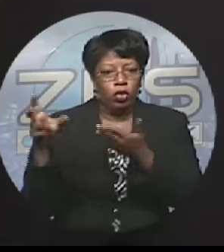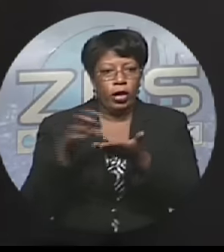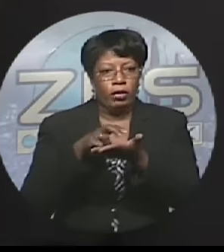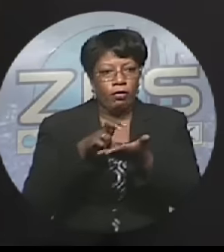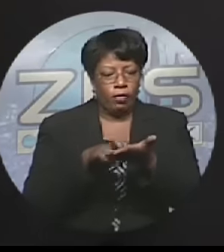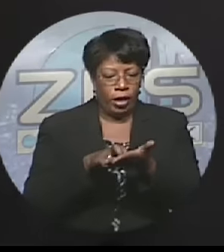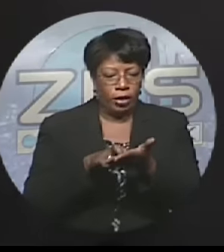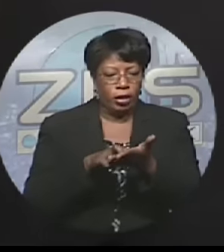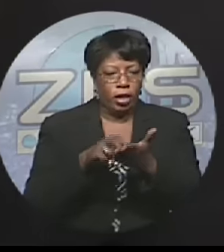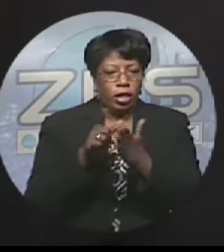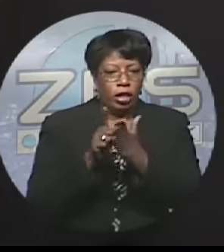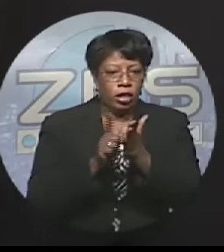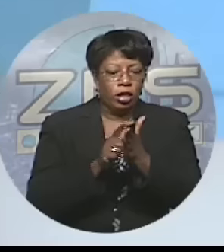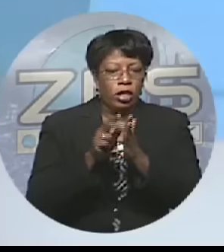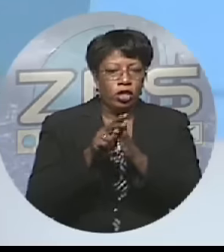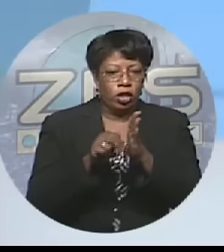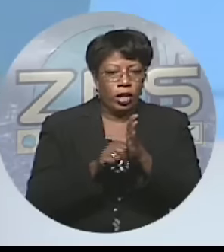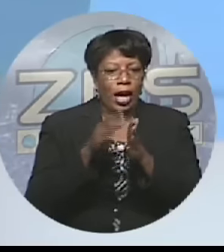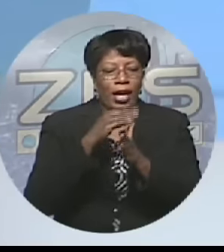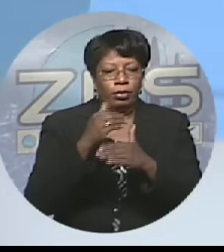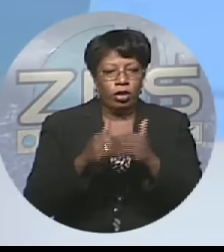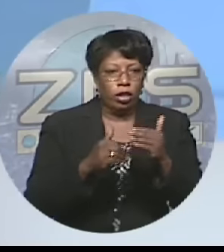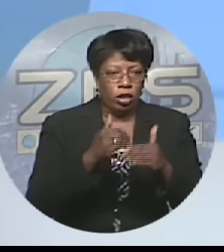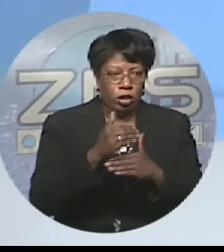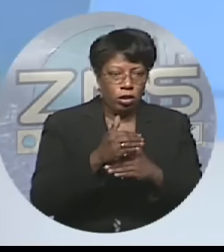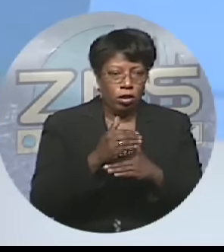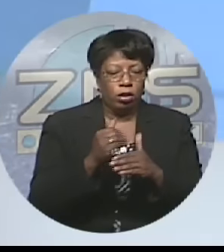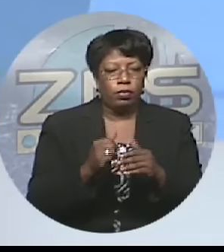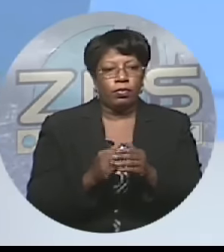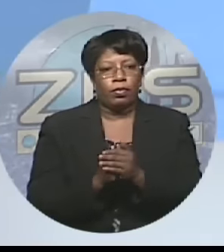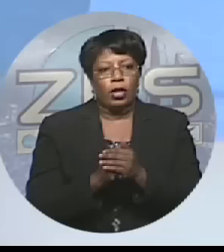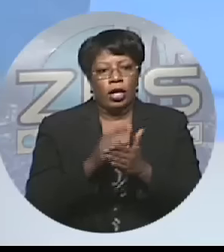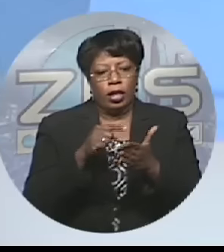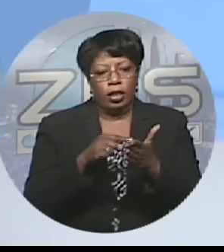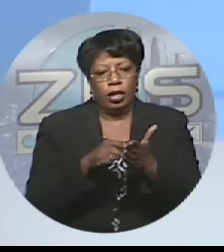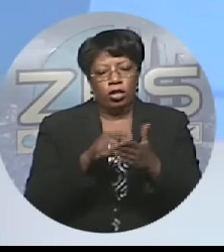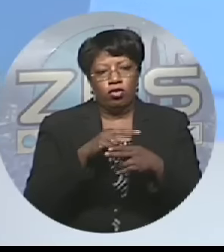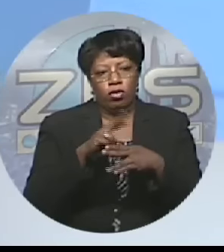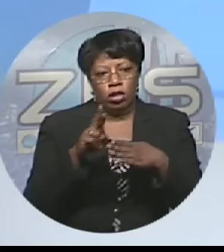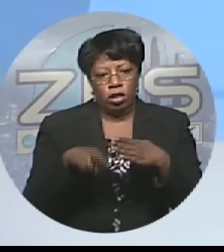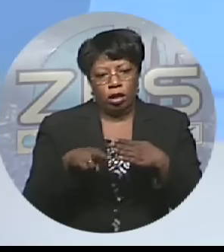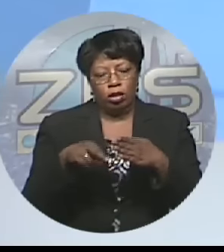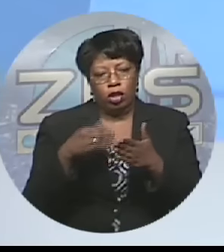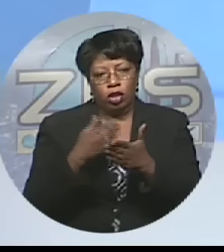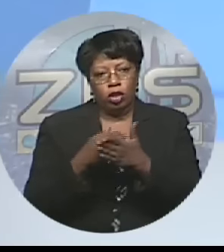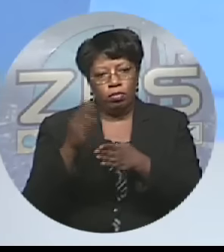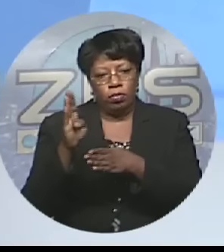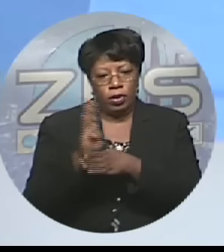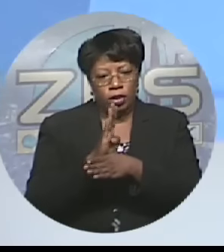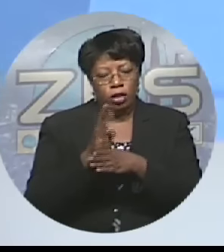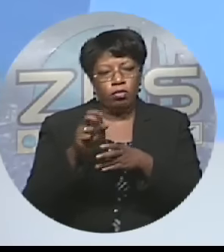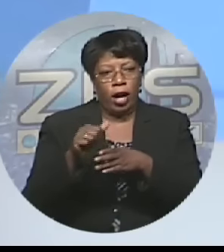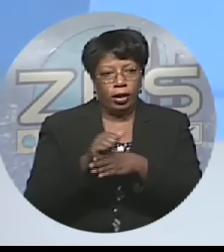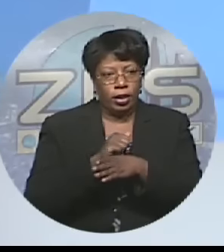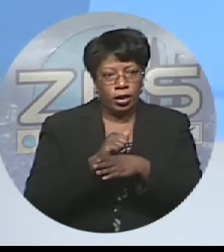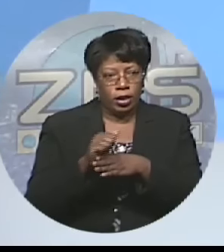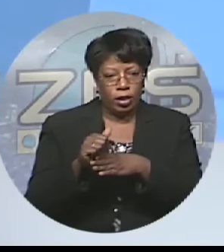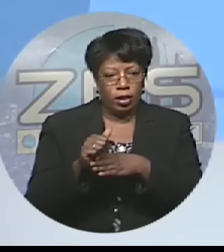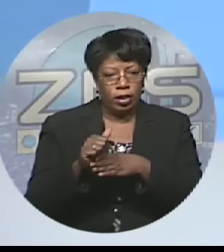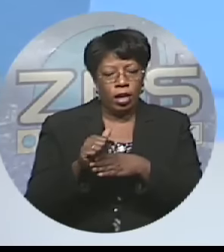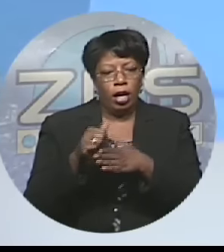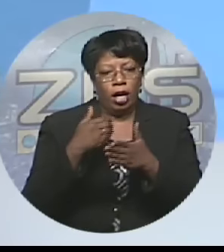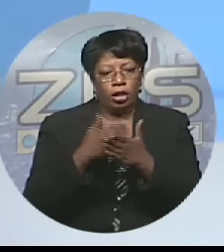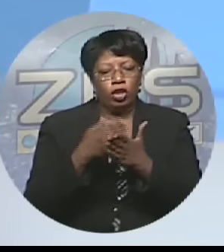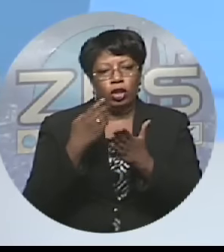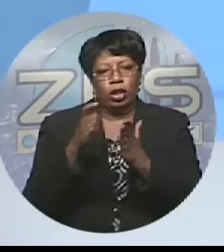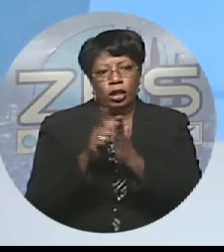modern legislation and procedures, which result in sound business practices and efficient legal